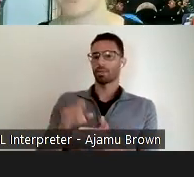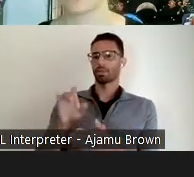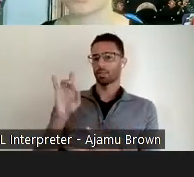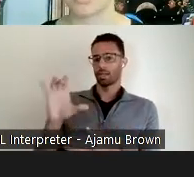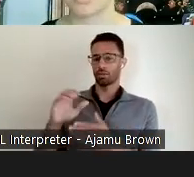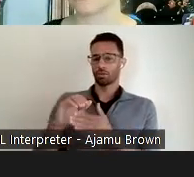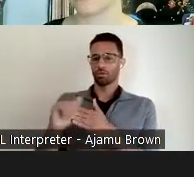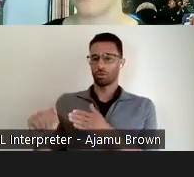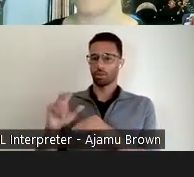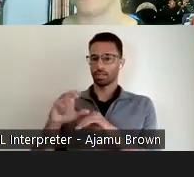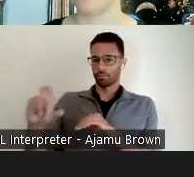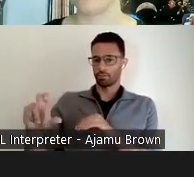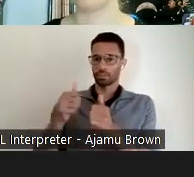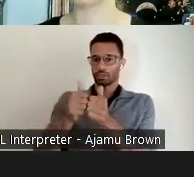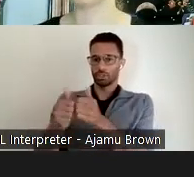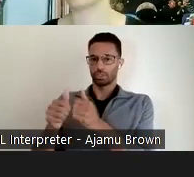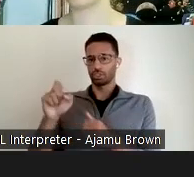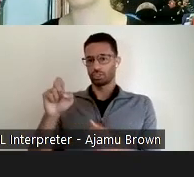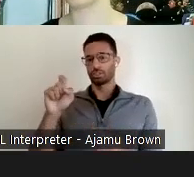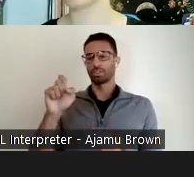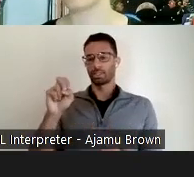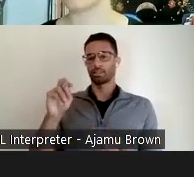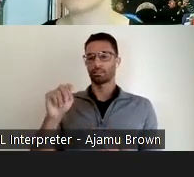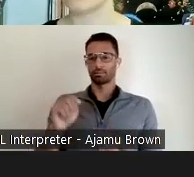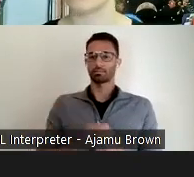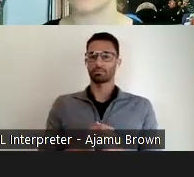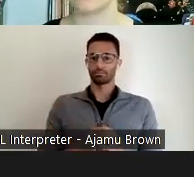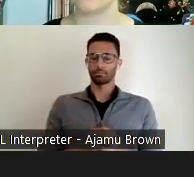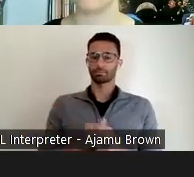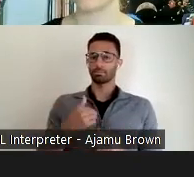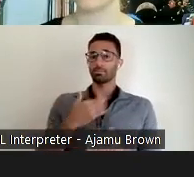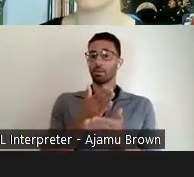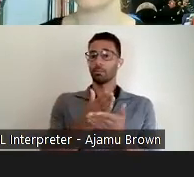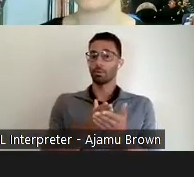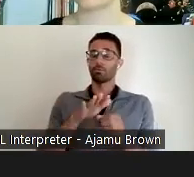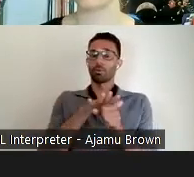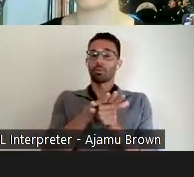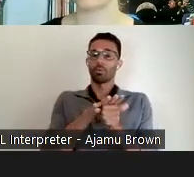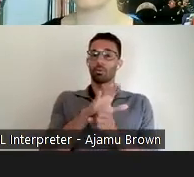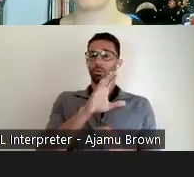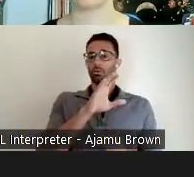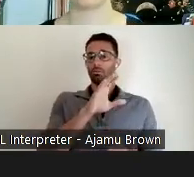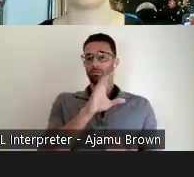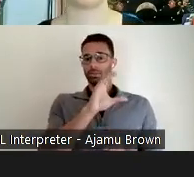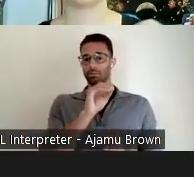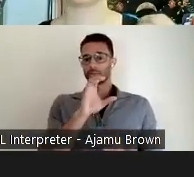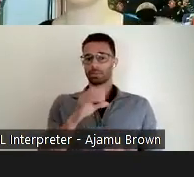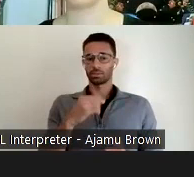$1,800 per tenant. And I am part of our local COC, and we talk a lot